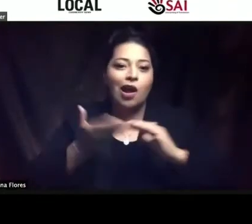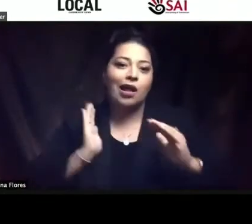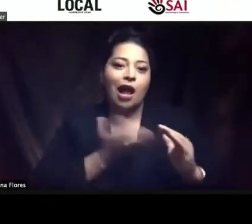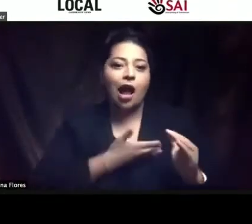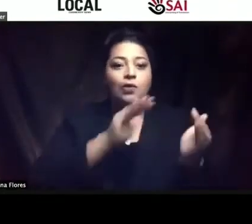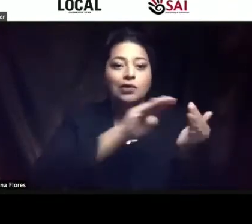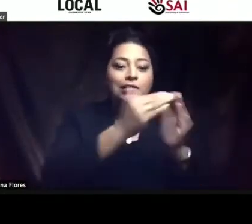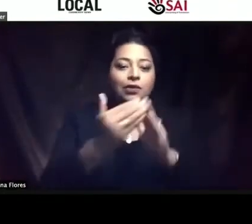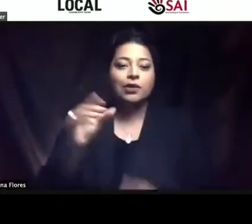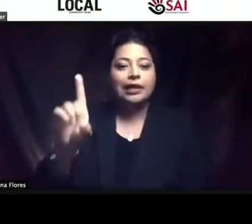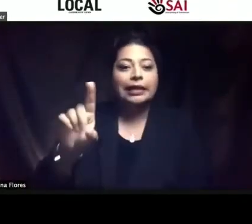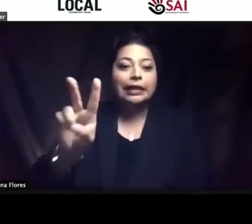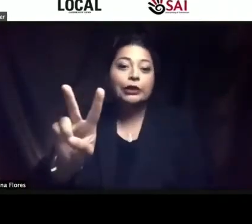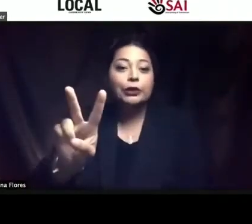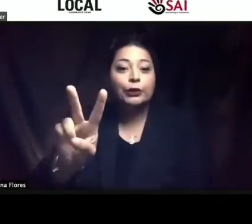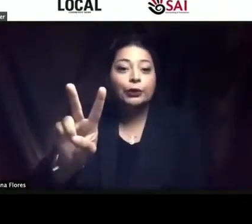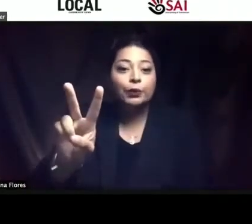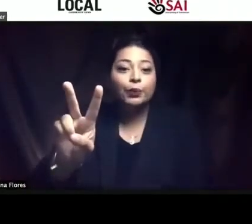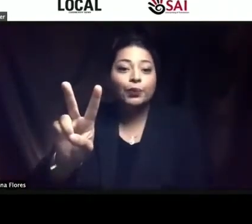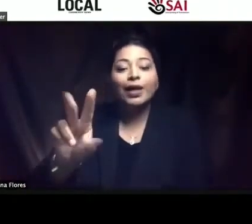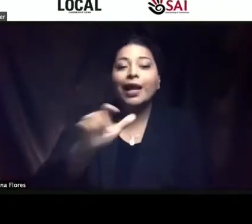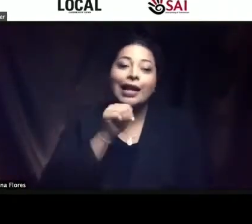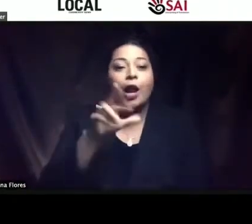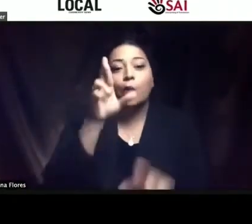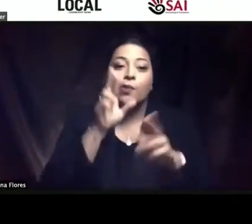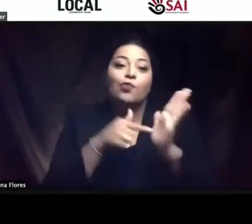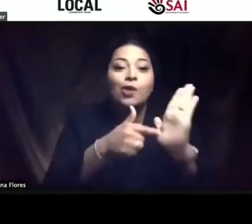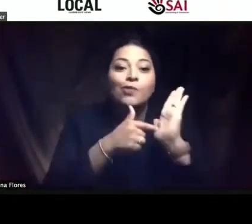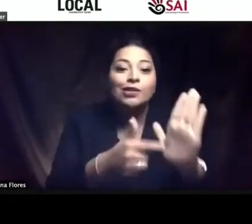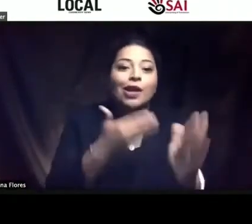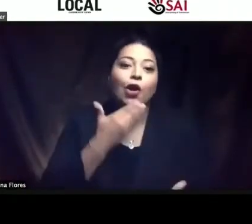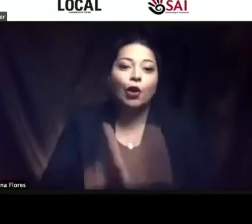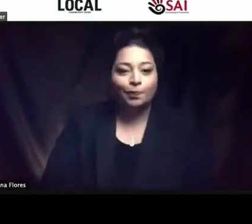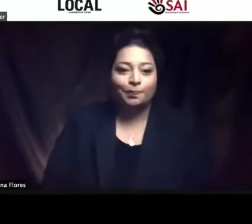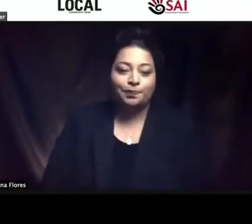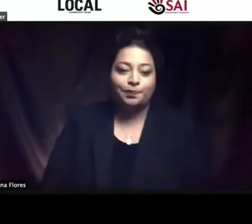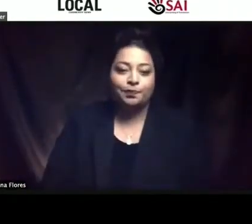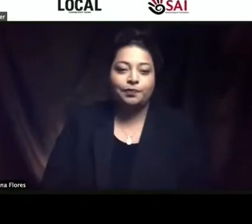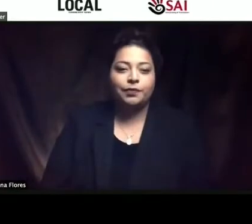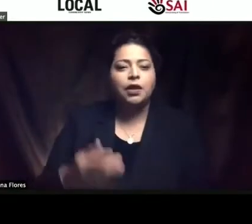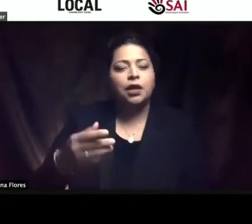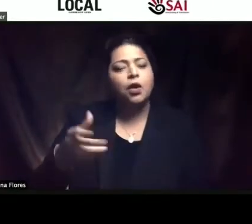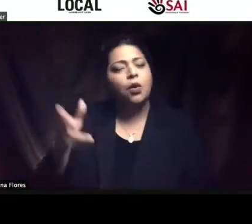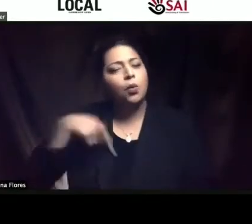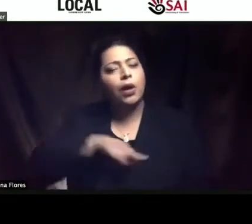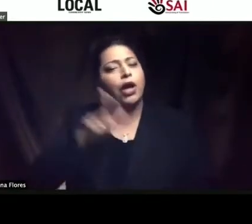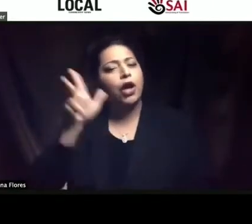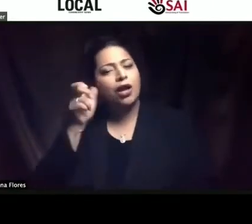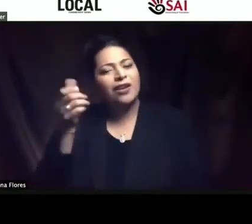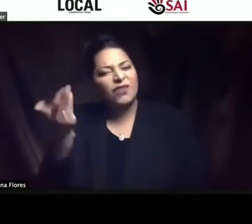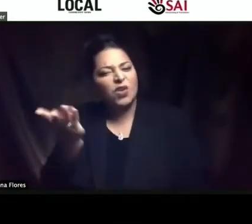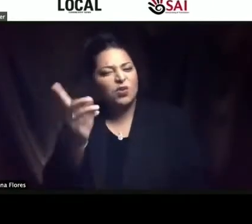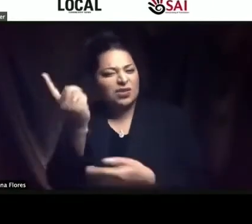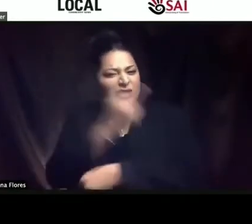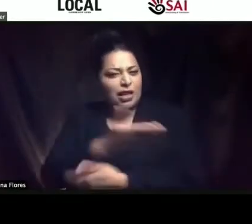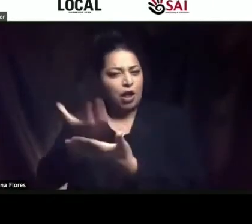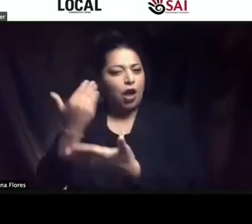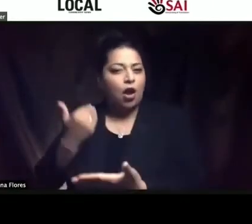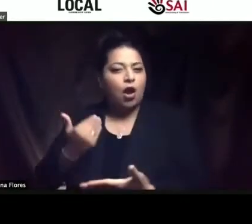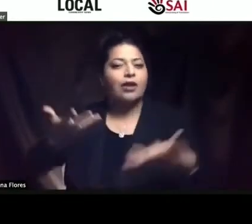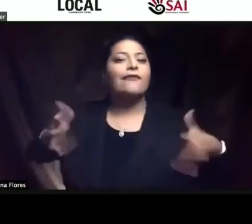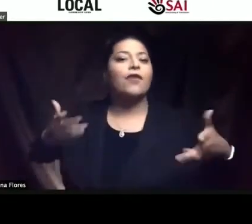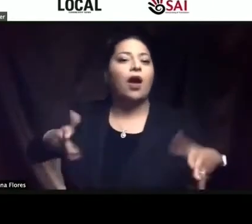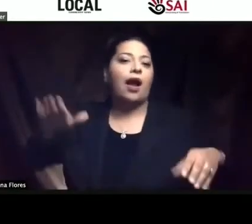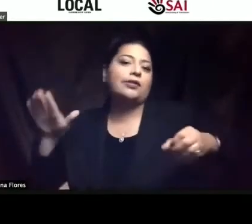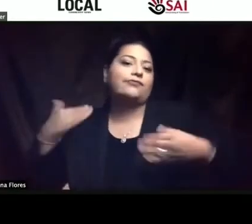2 has been absolutely misrepresented. Now, we heard just a couple of days ago that all of the boards and commission seats have been filled.